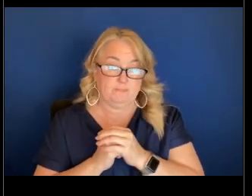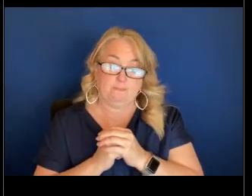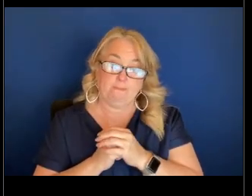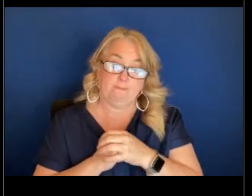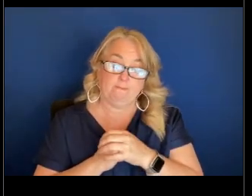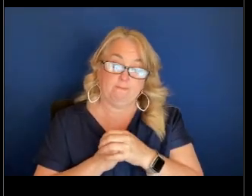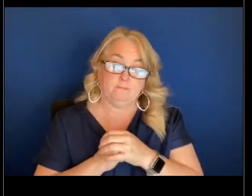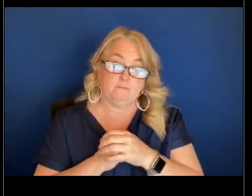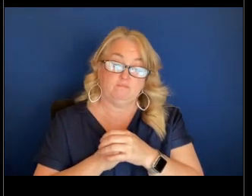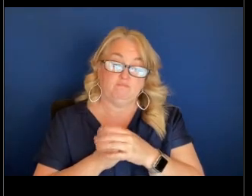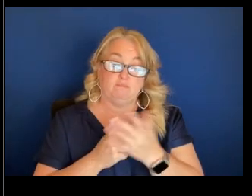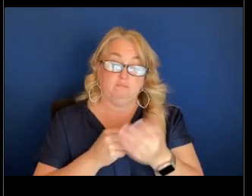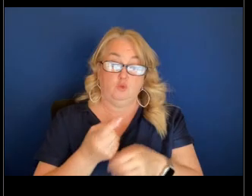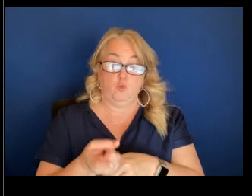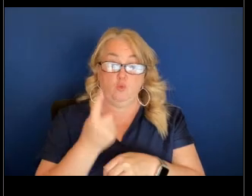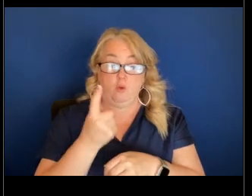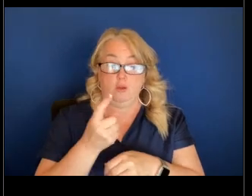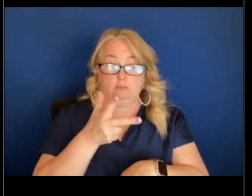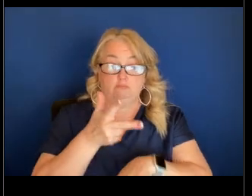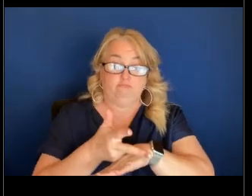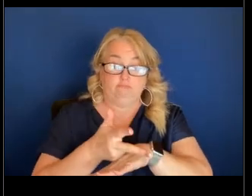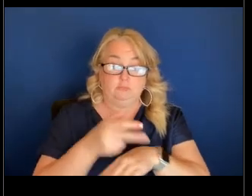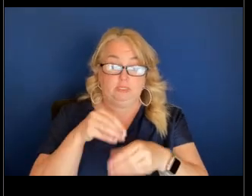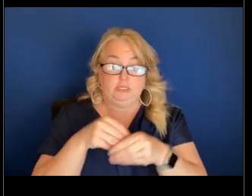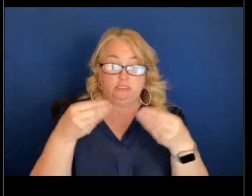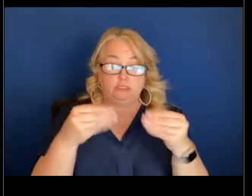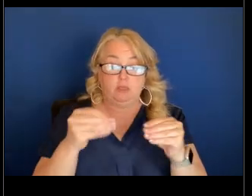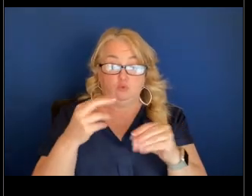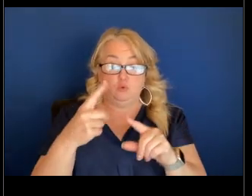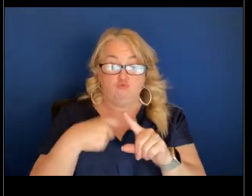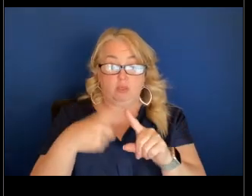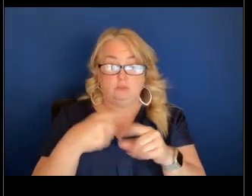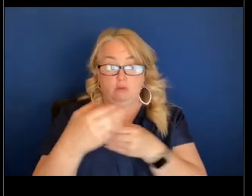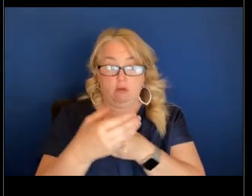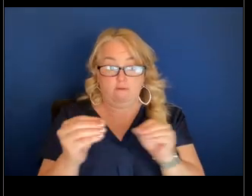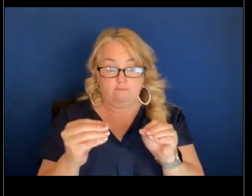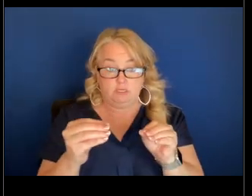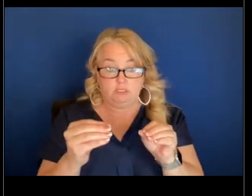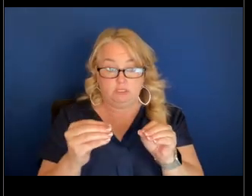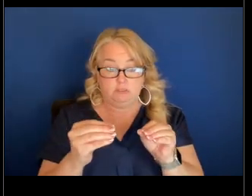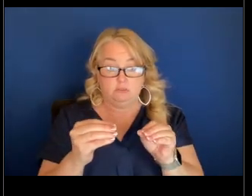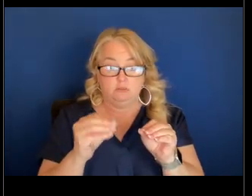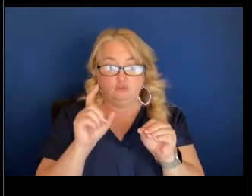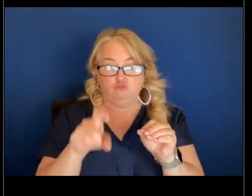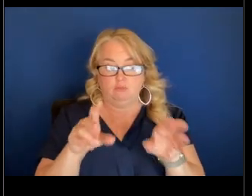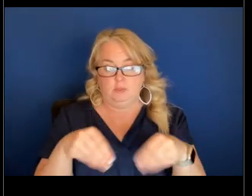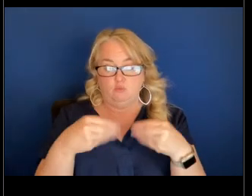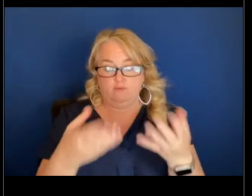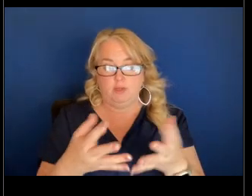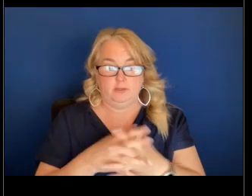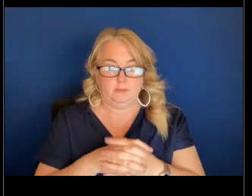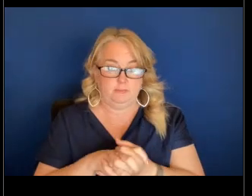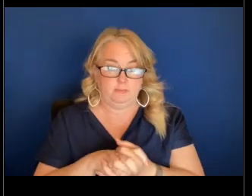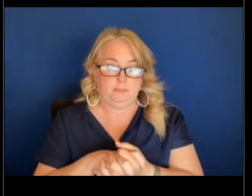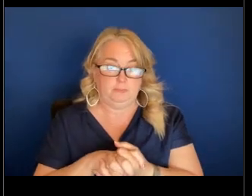A minimum of one space at a sales or rental office should be provided.